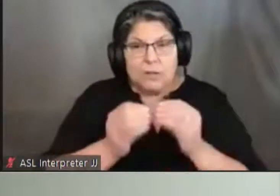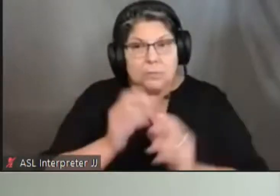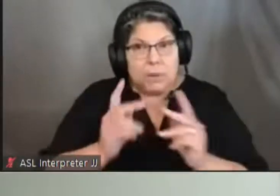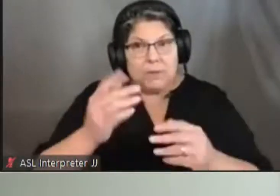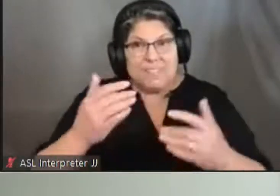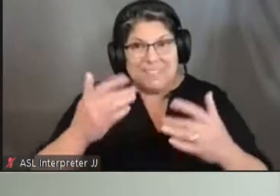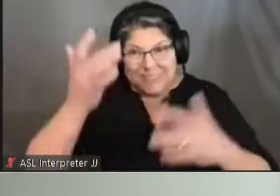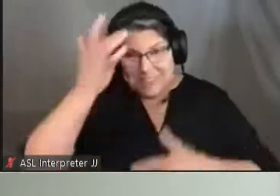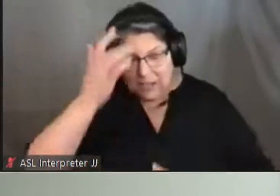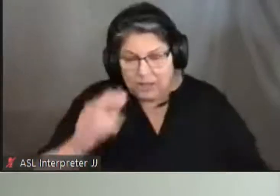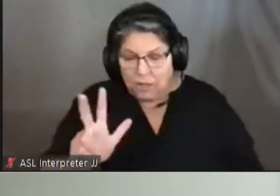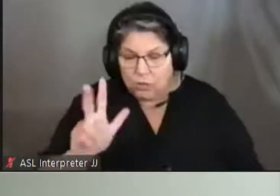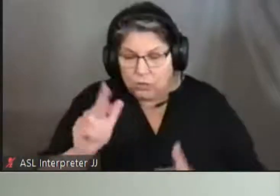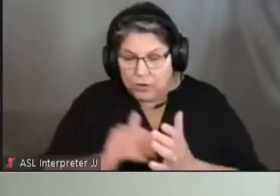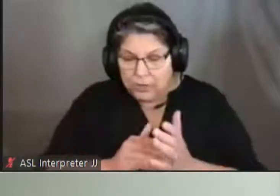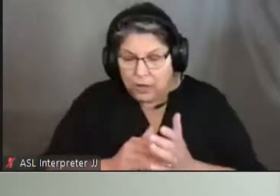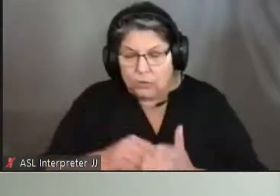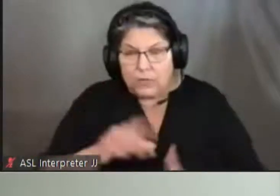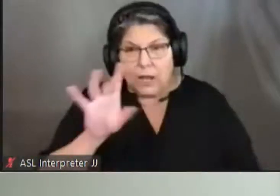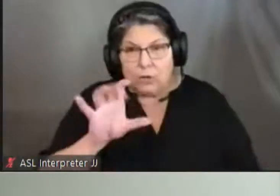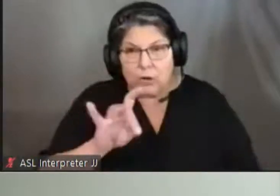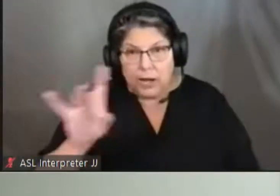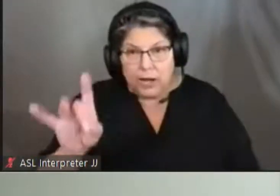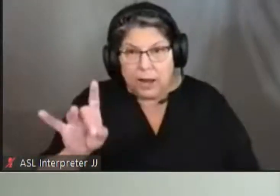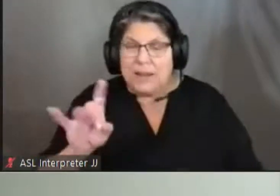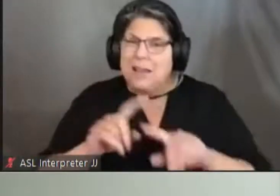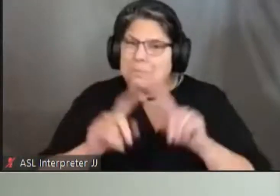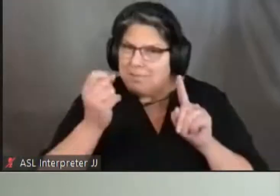33,888. Among them, Latinos number